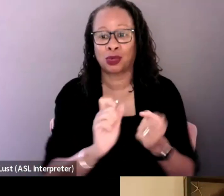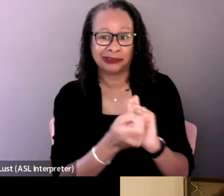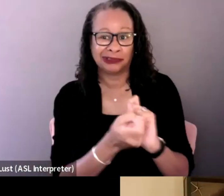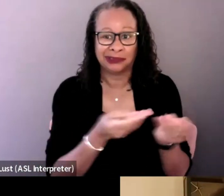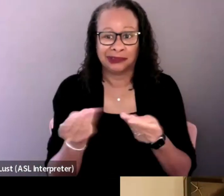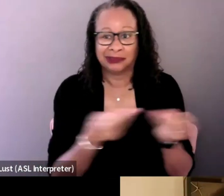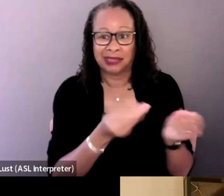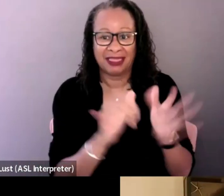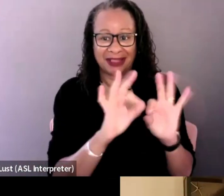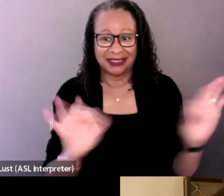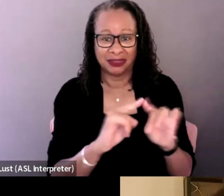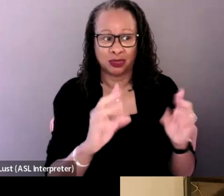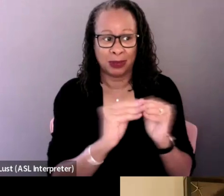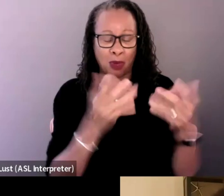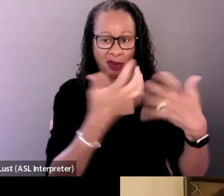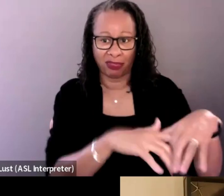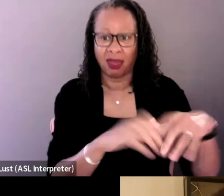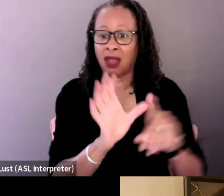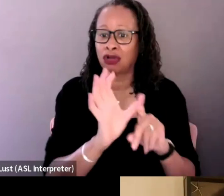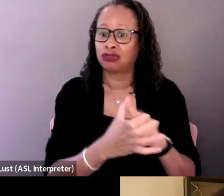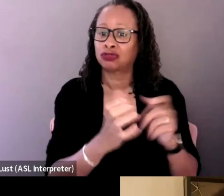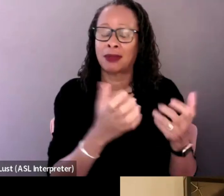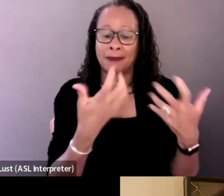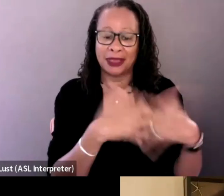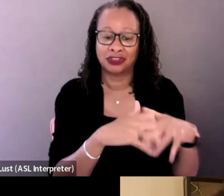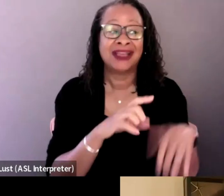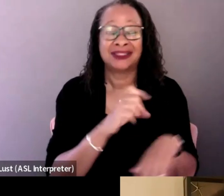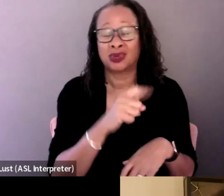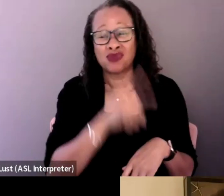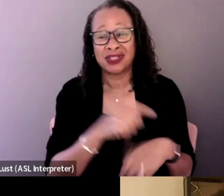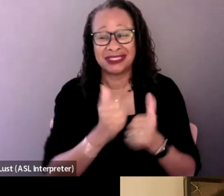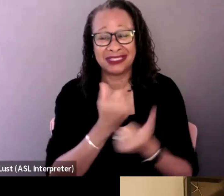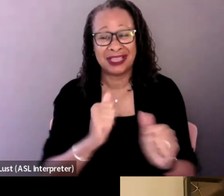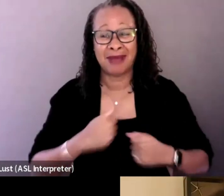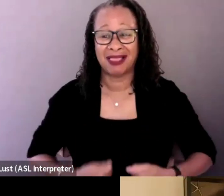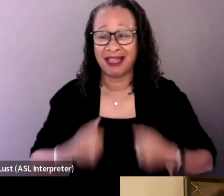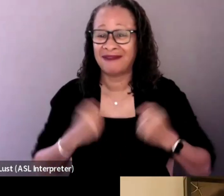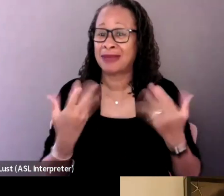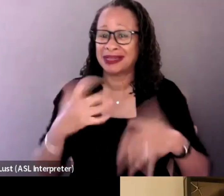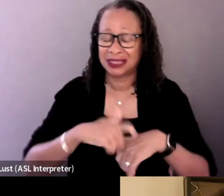really somehow saved my life in many situations, and I'm